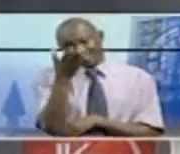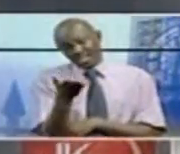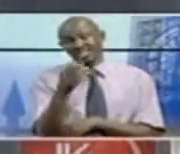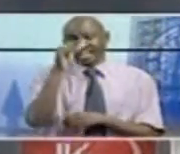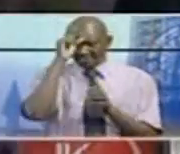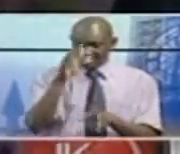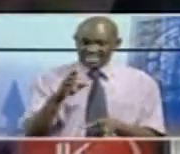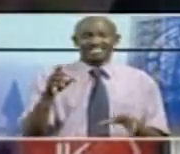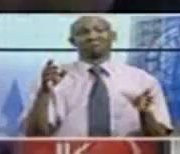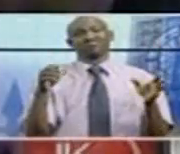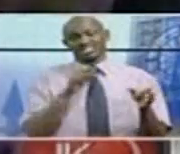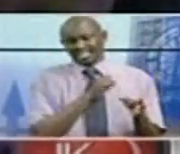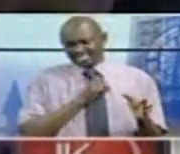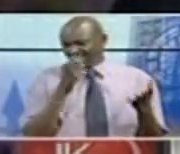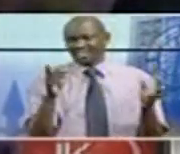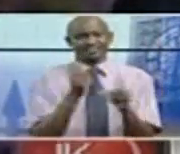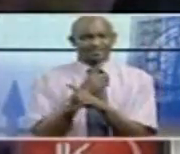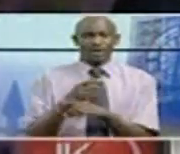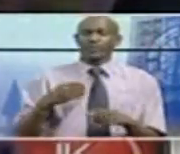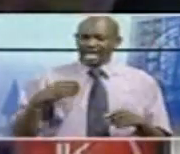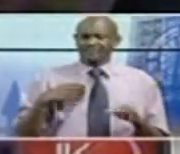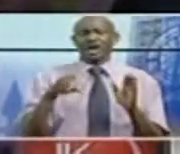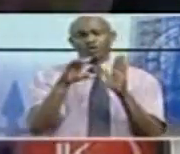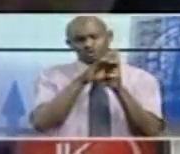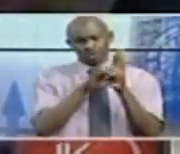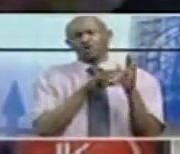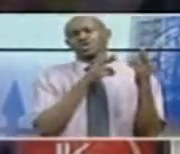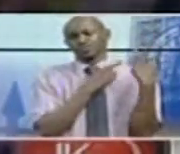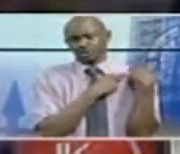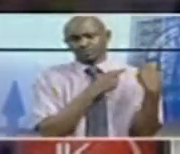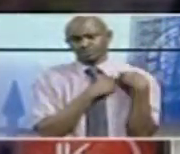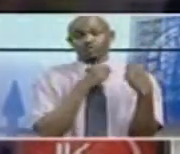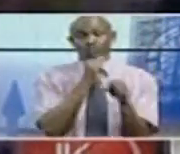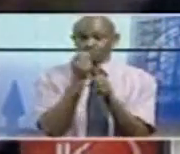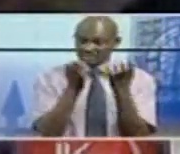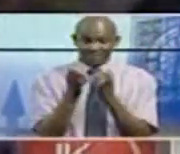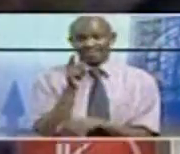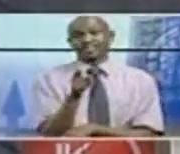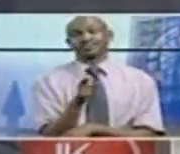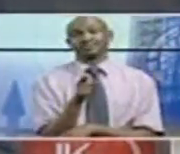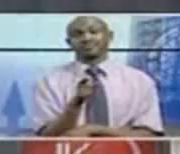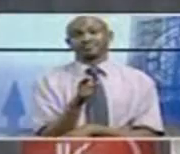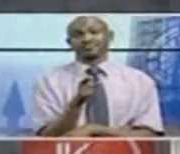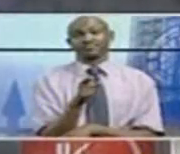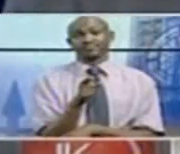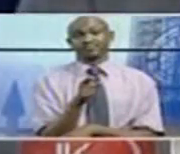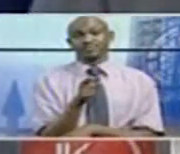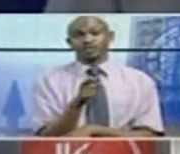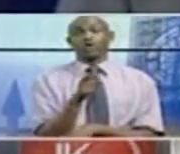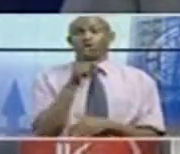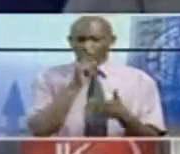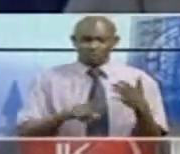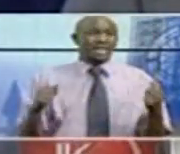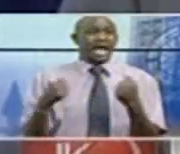deputy governors, and therefore we have a constitutional mandate to do serve that. What will